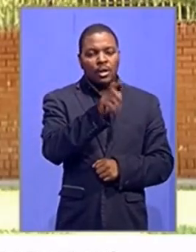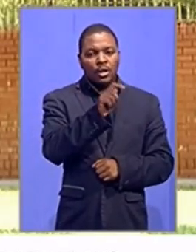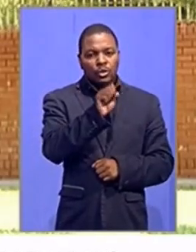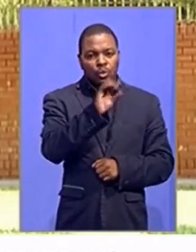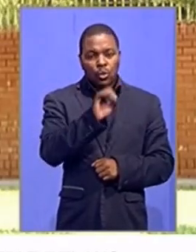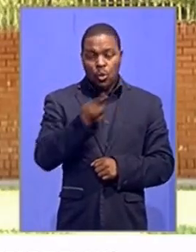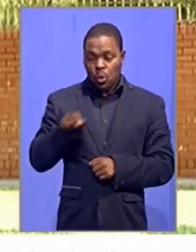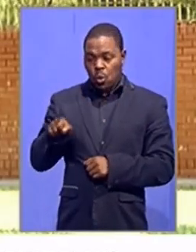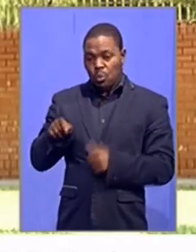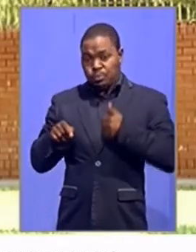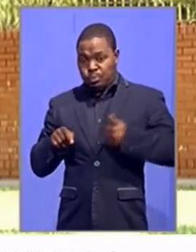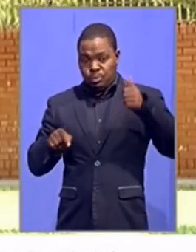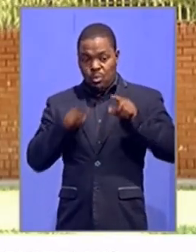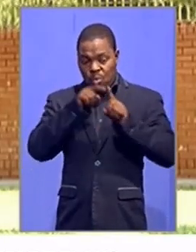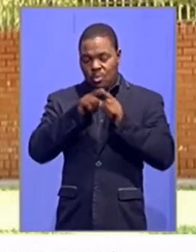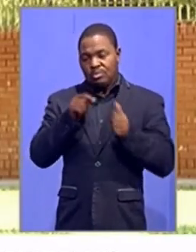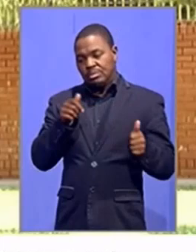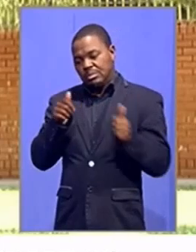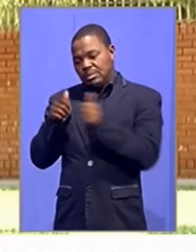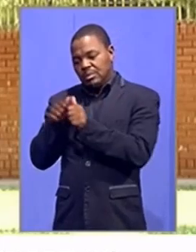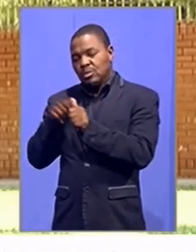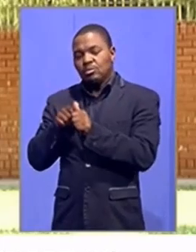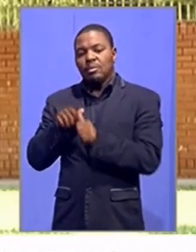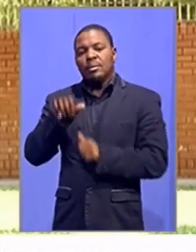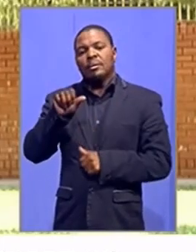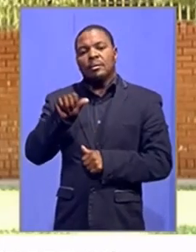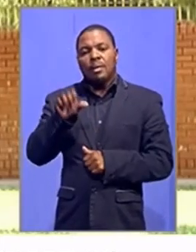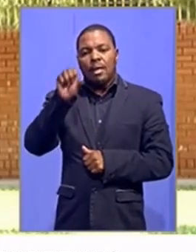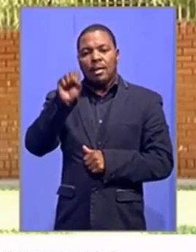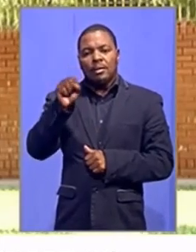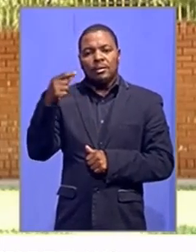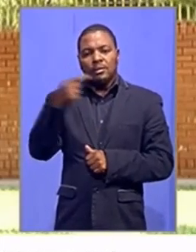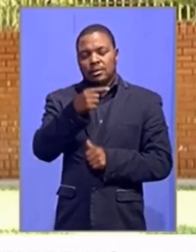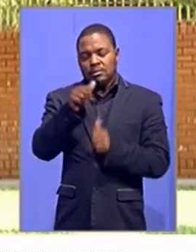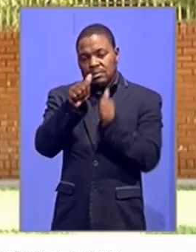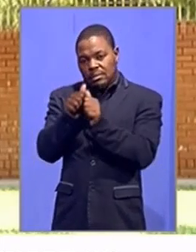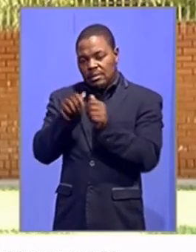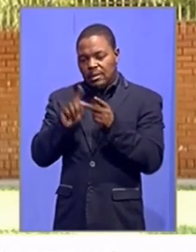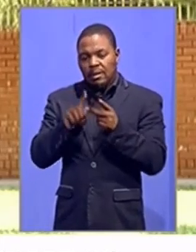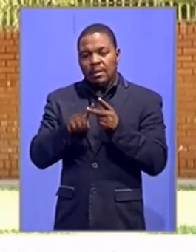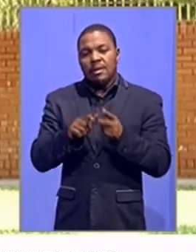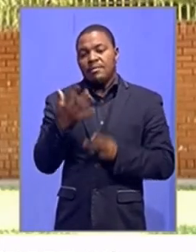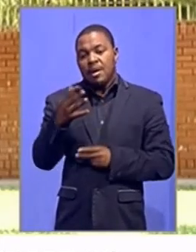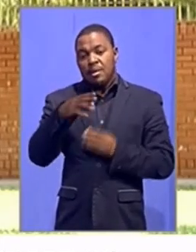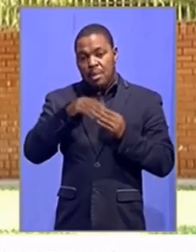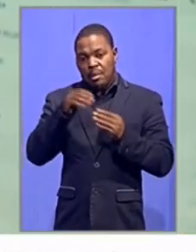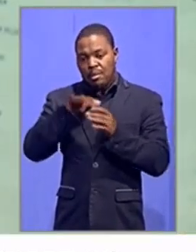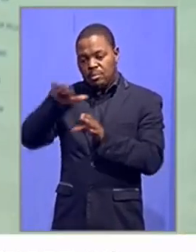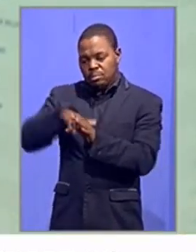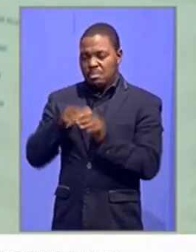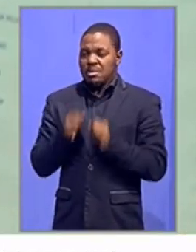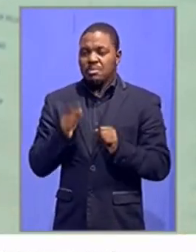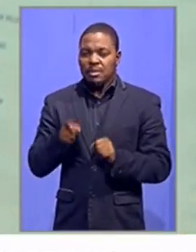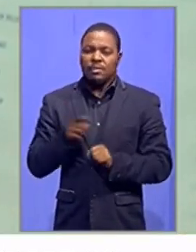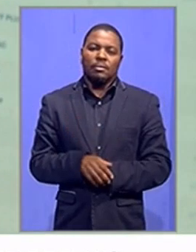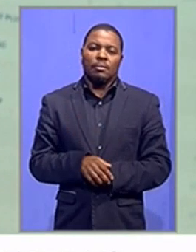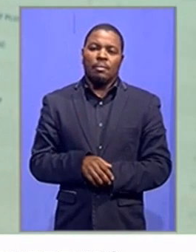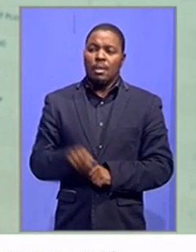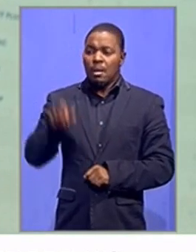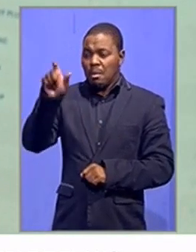province o tshwana jalo gore nne motlatsa mokwaledi wa province le maloko tlaleletswa komiti ba le batlhano ke fo eleng gore re eme foti moitseanape